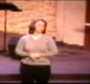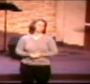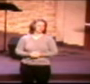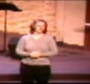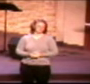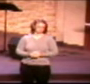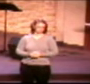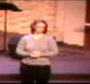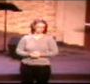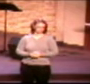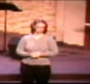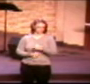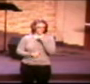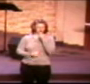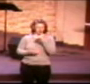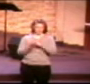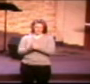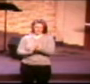and to not be resentful.